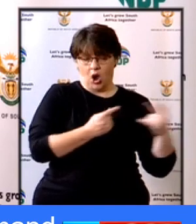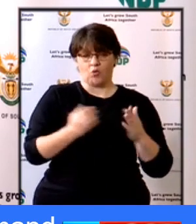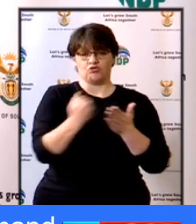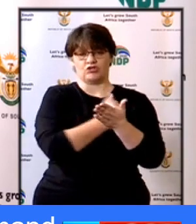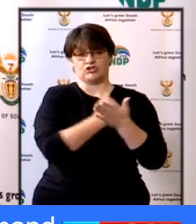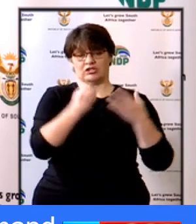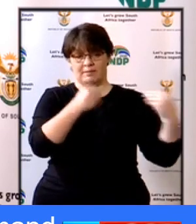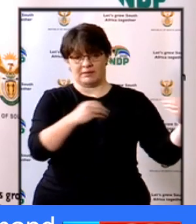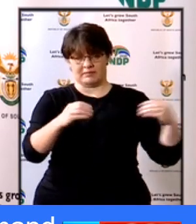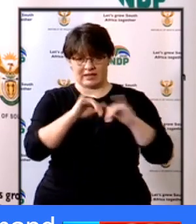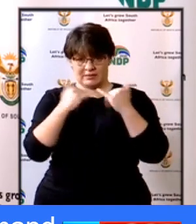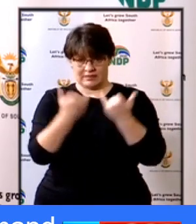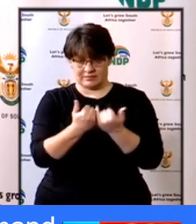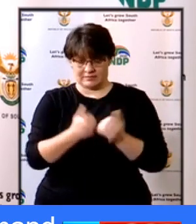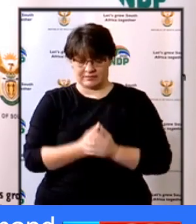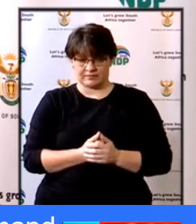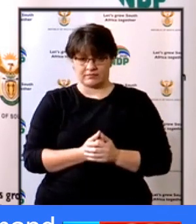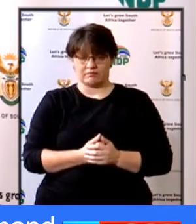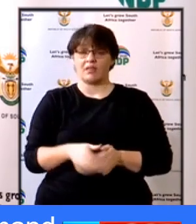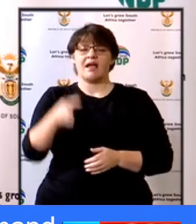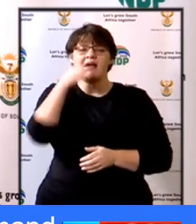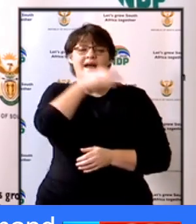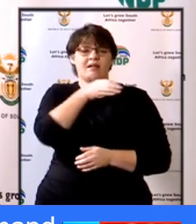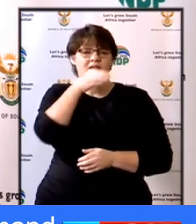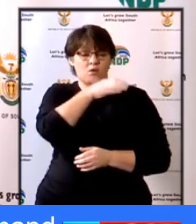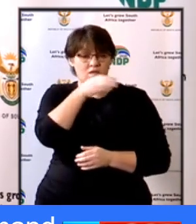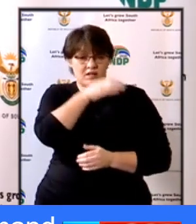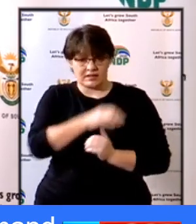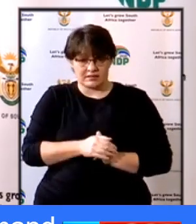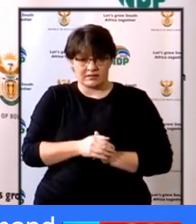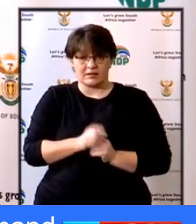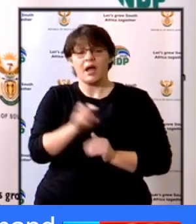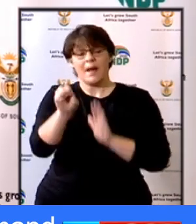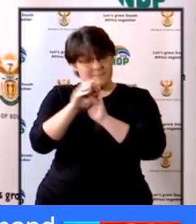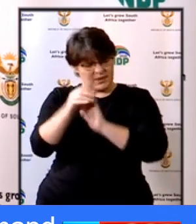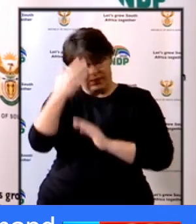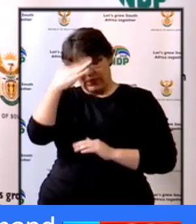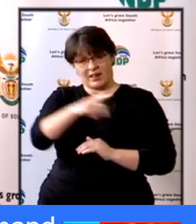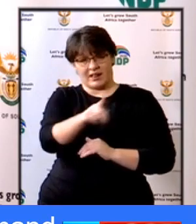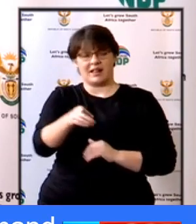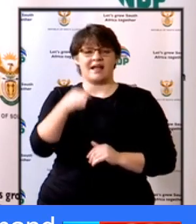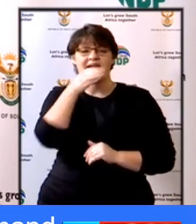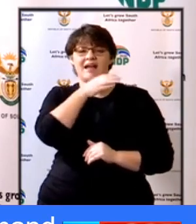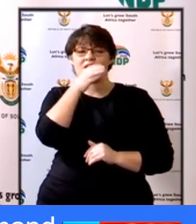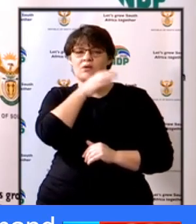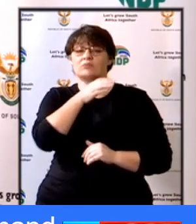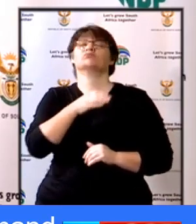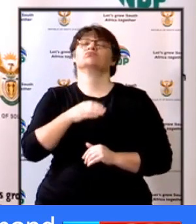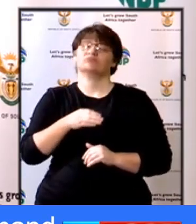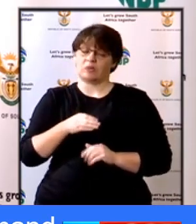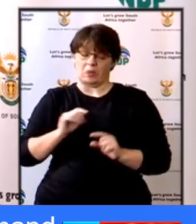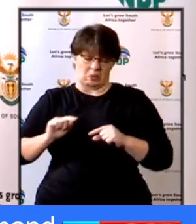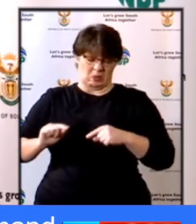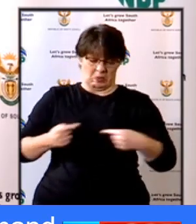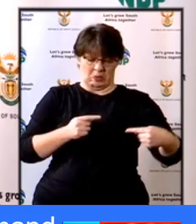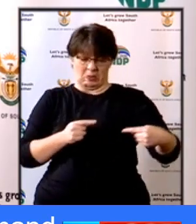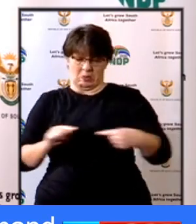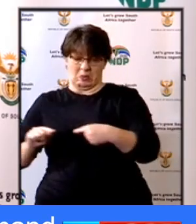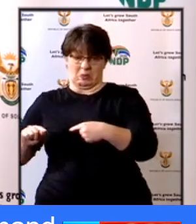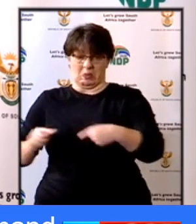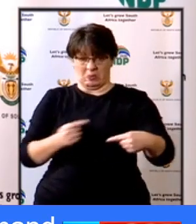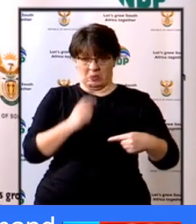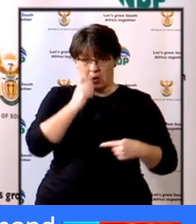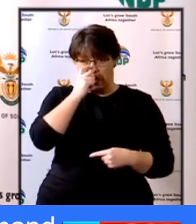issues. On alcohol, members of the media will know that the sale of alcohol has been a contentious issue,